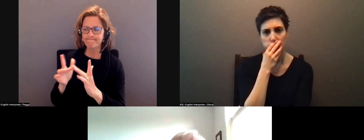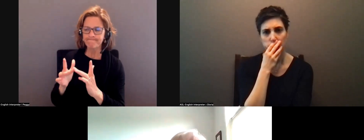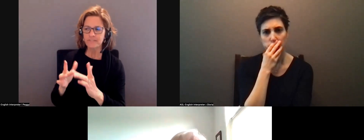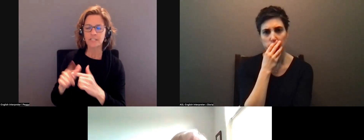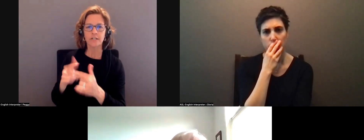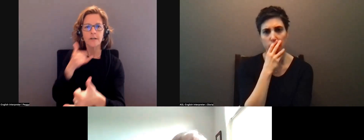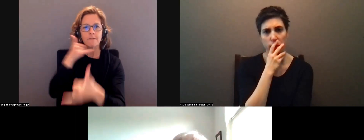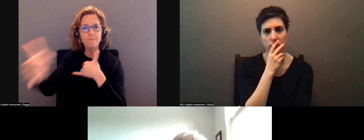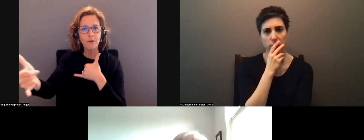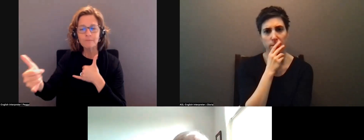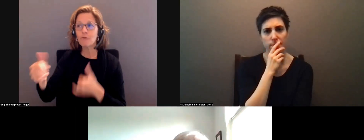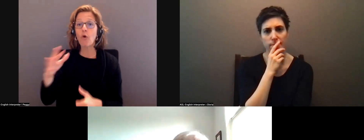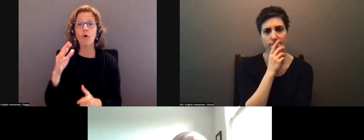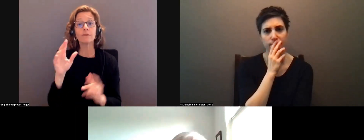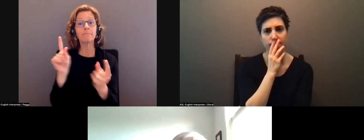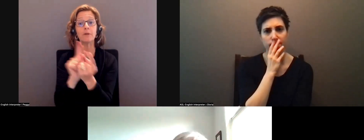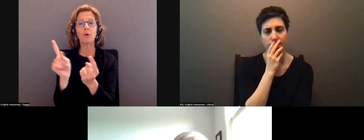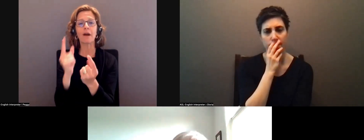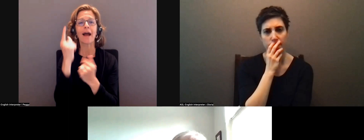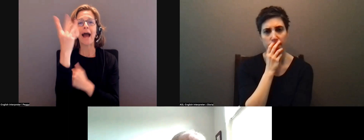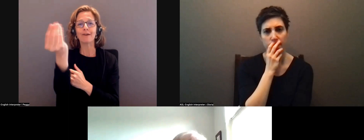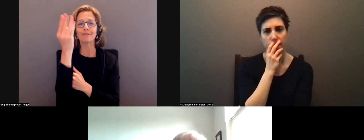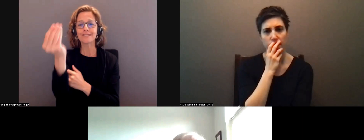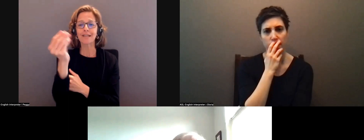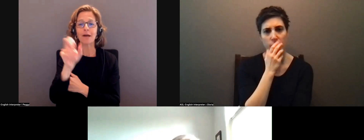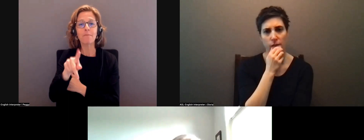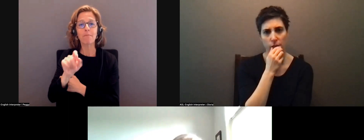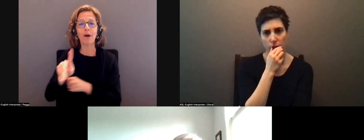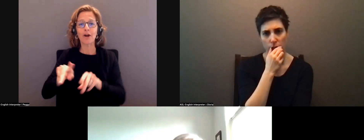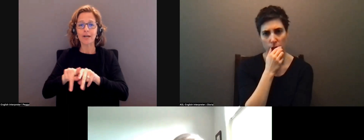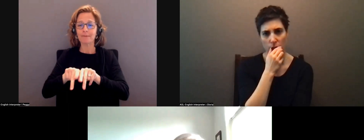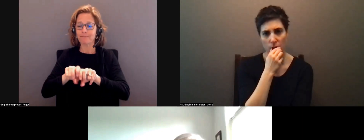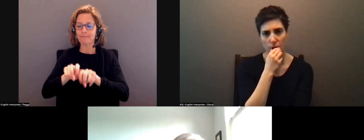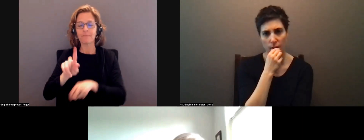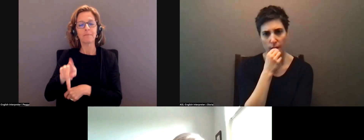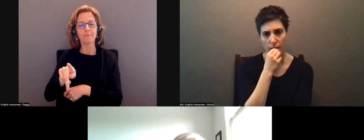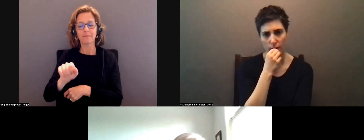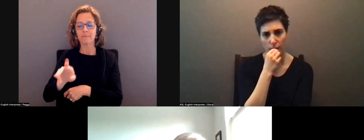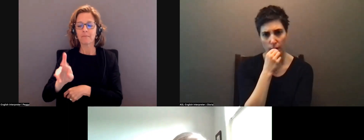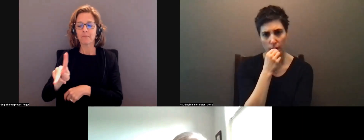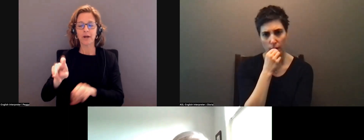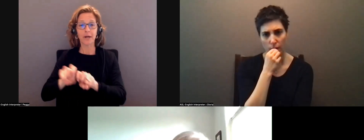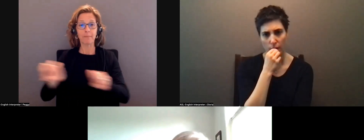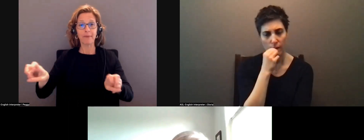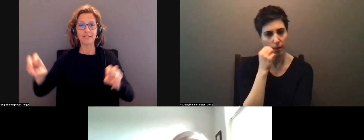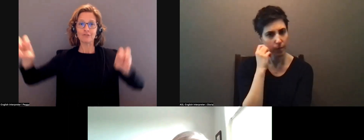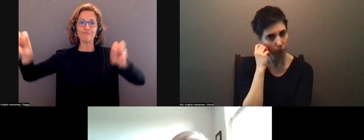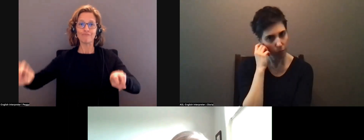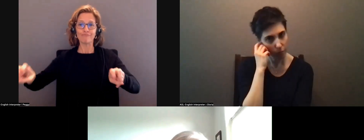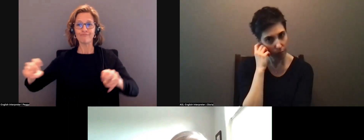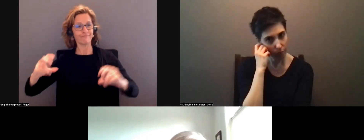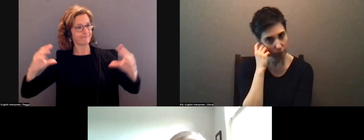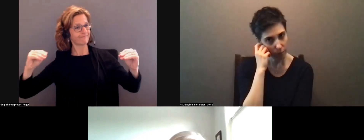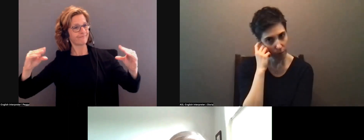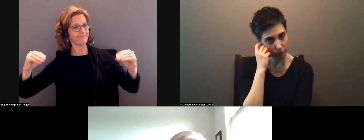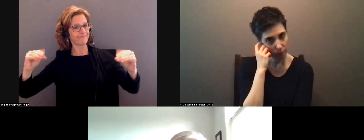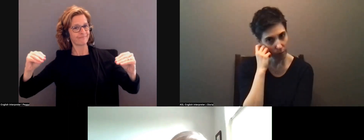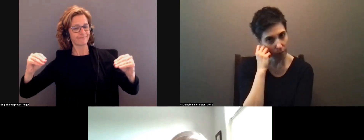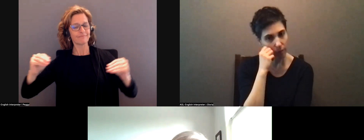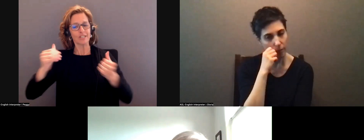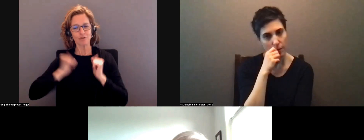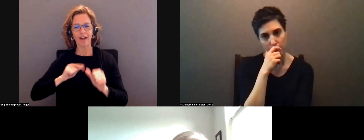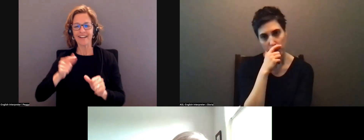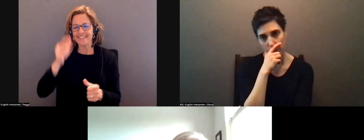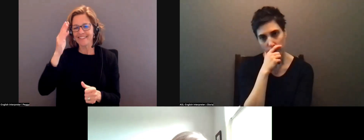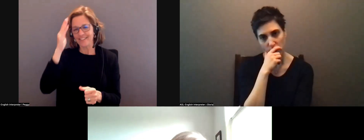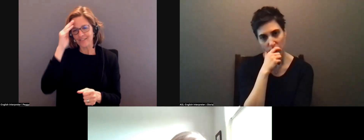sitting on a park bench, making sure we did things in a physically distanced manner, but making sure